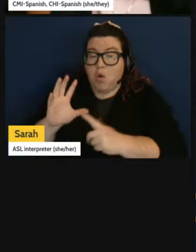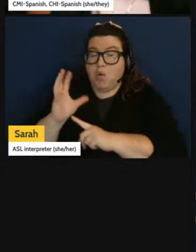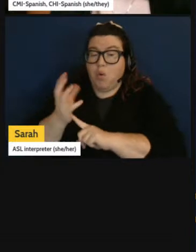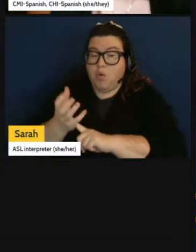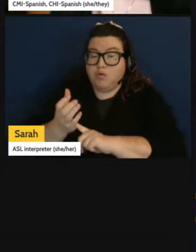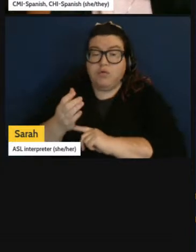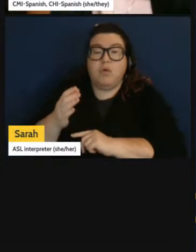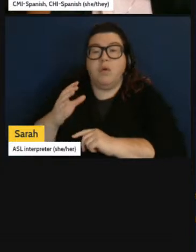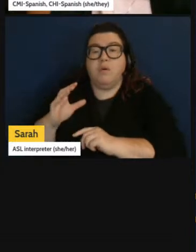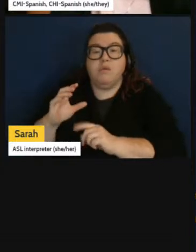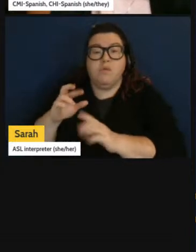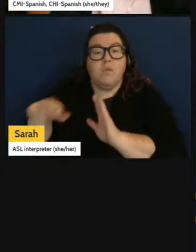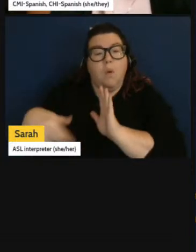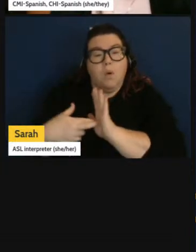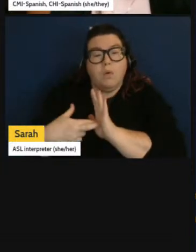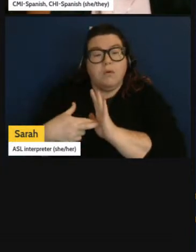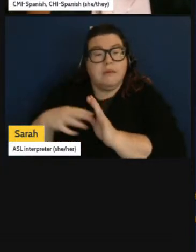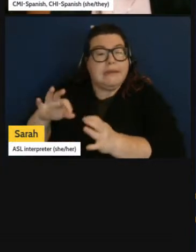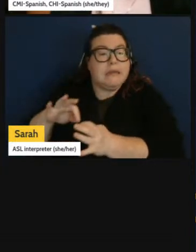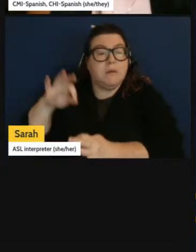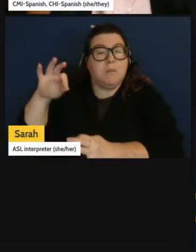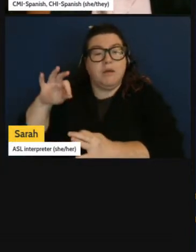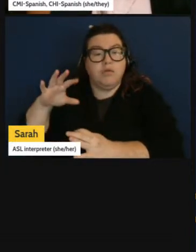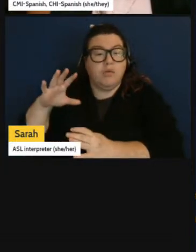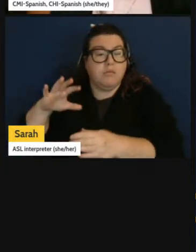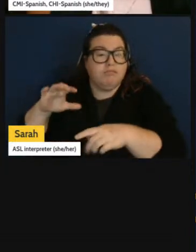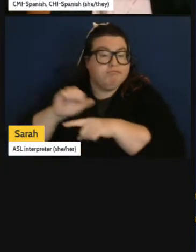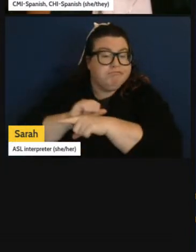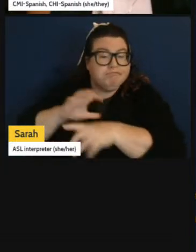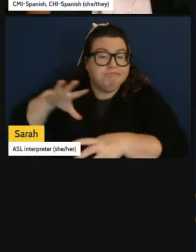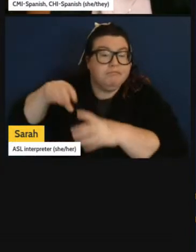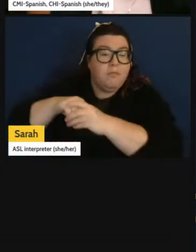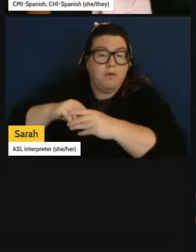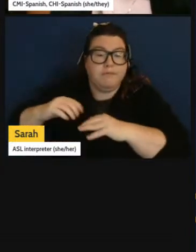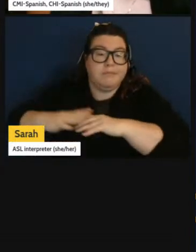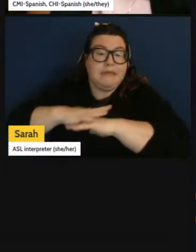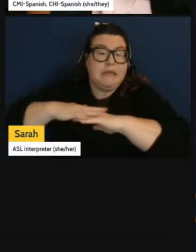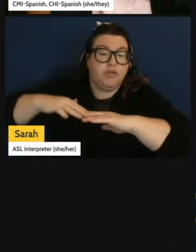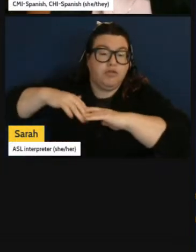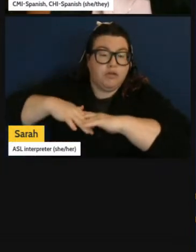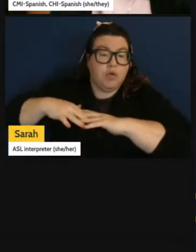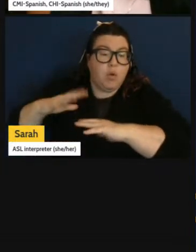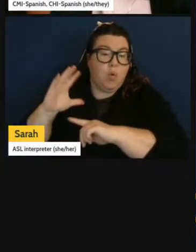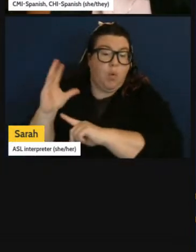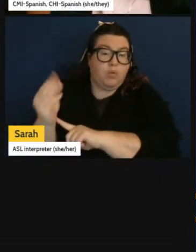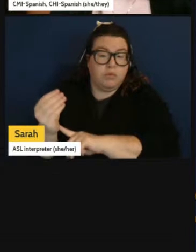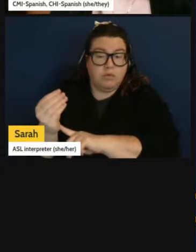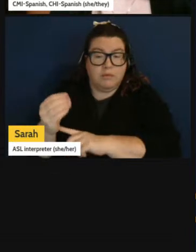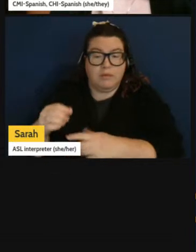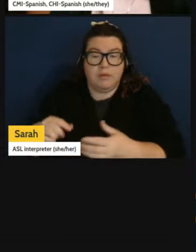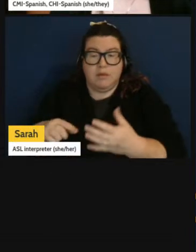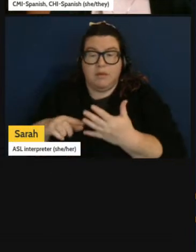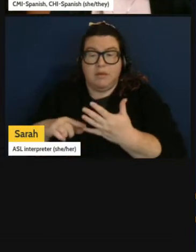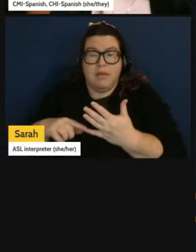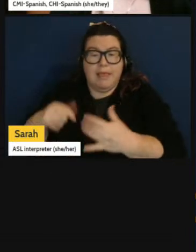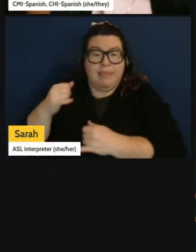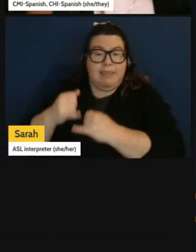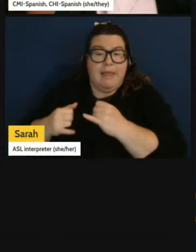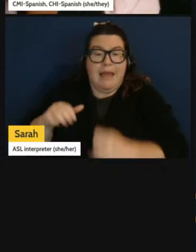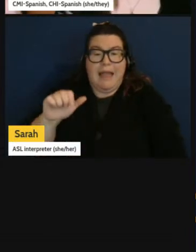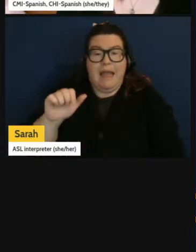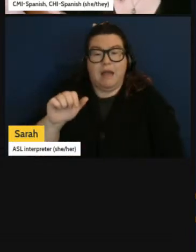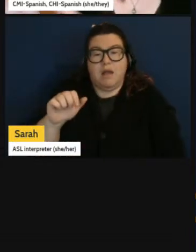spiritual practices by many indigenous cultures. And then the last 2 A's are for androgynous and